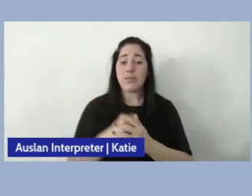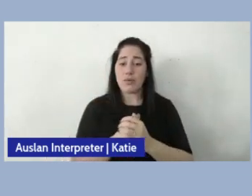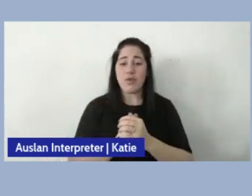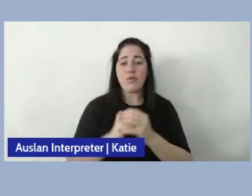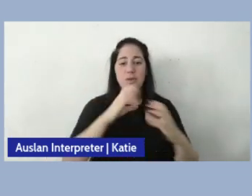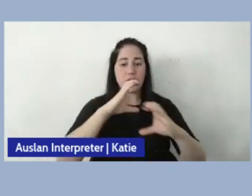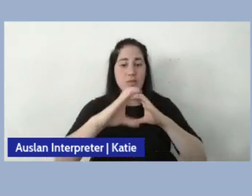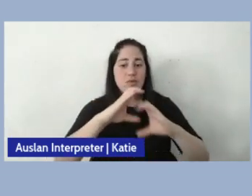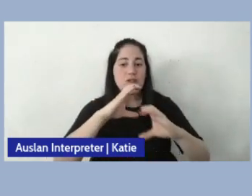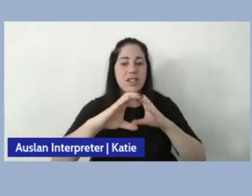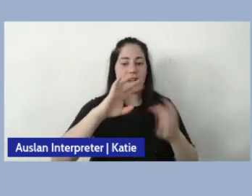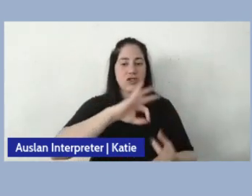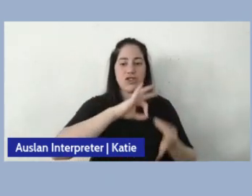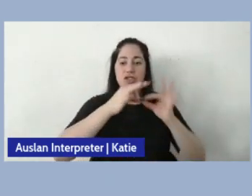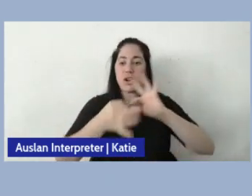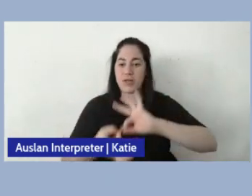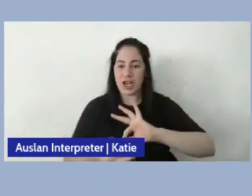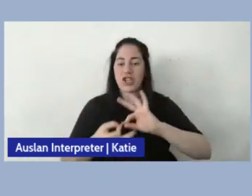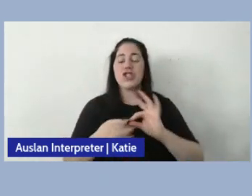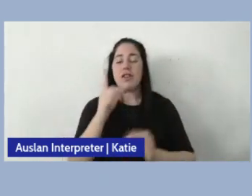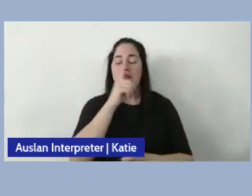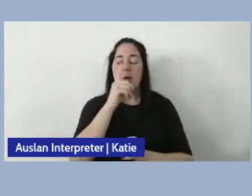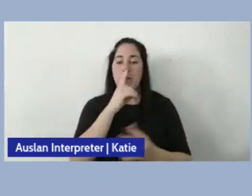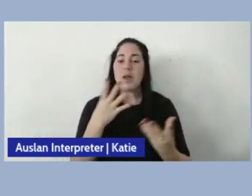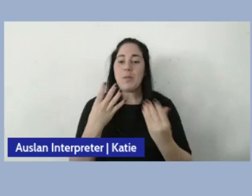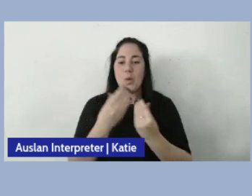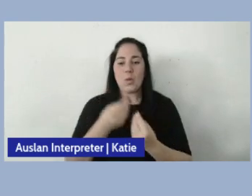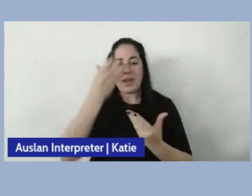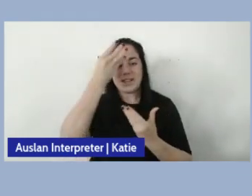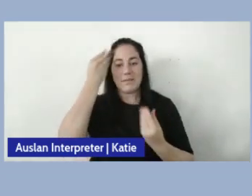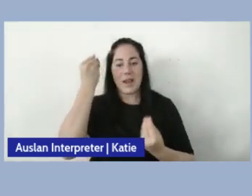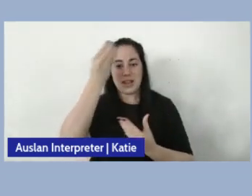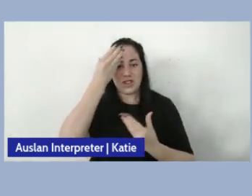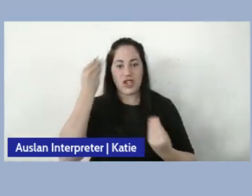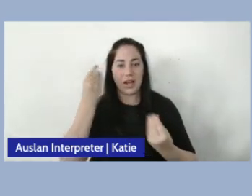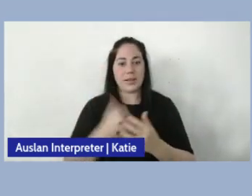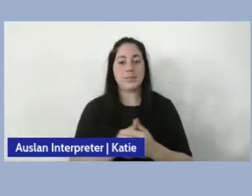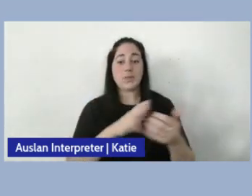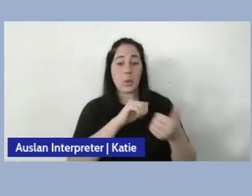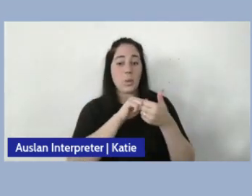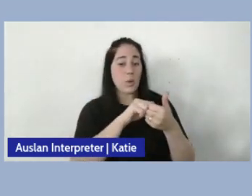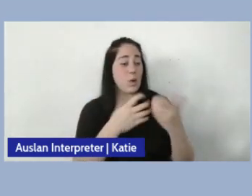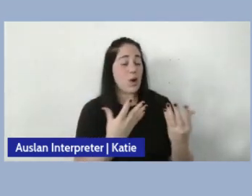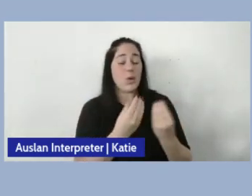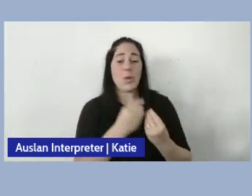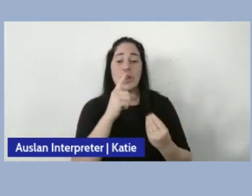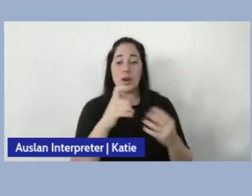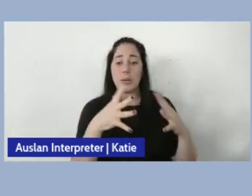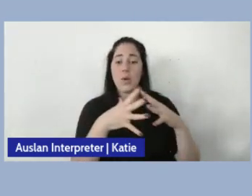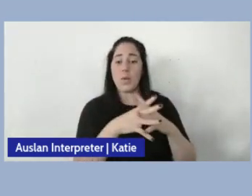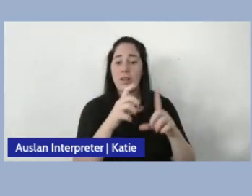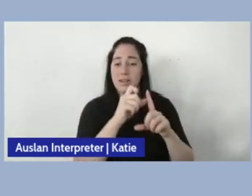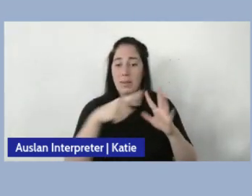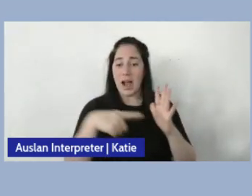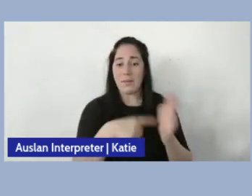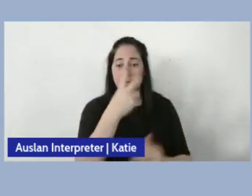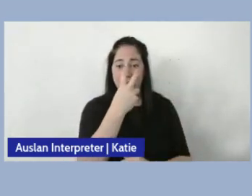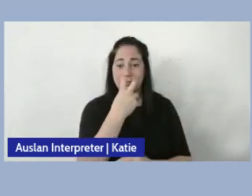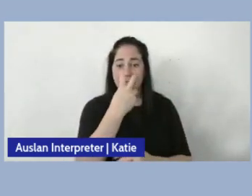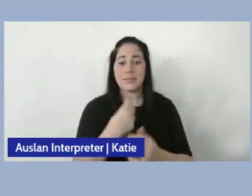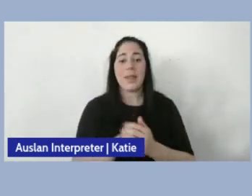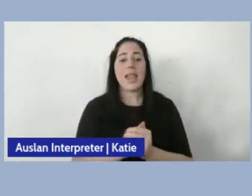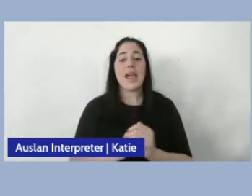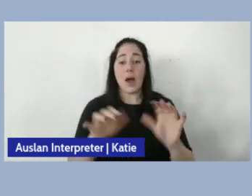We were funded by the NHMRC and the Commonwealth Department of Health and Ageing, and we've recently completed the Mindset